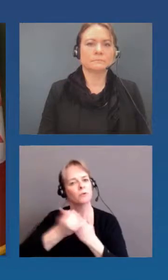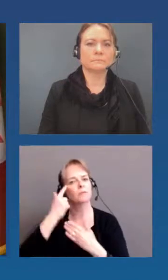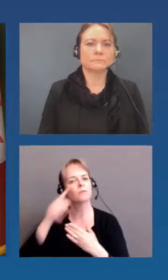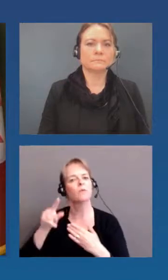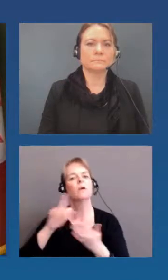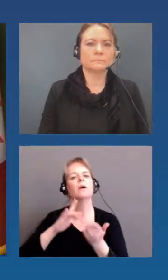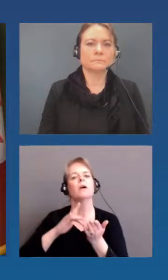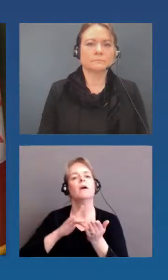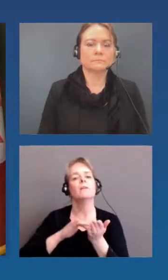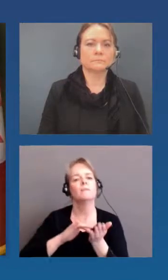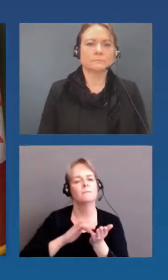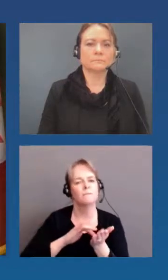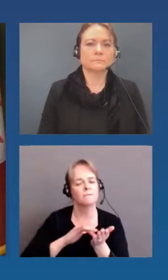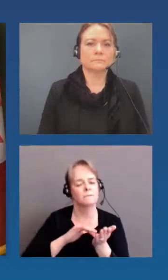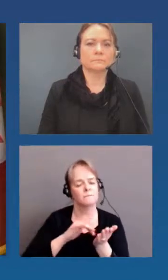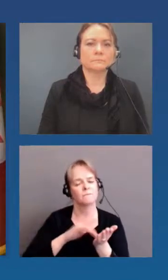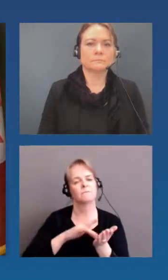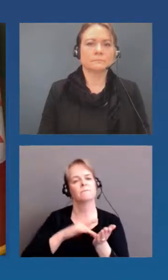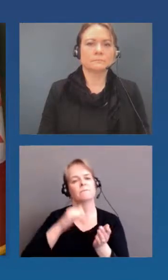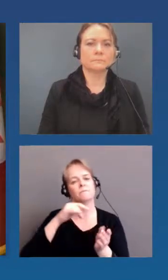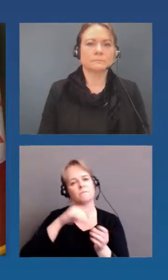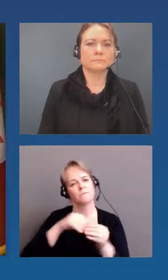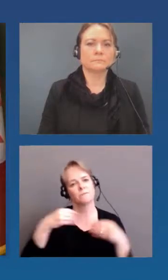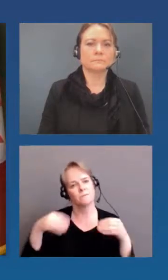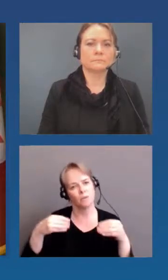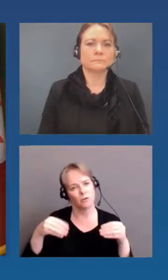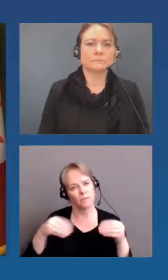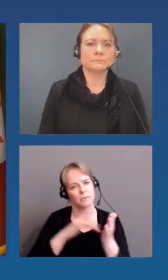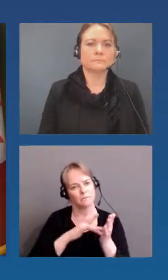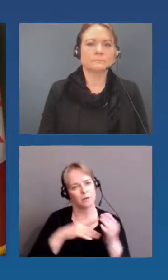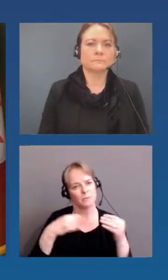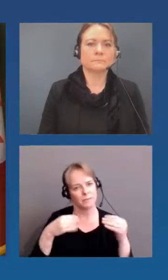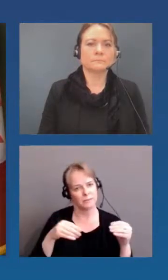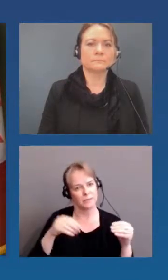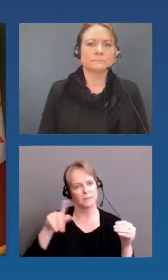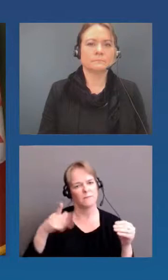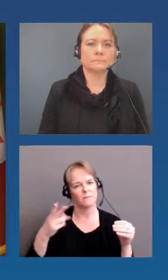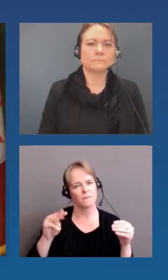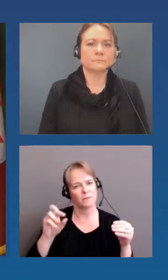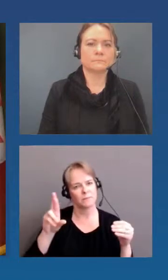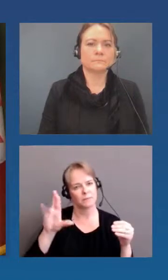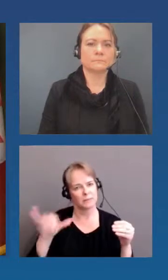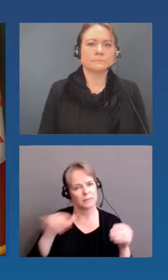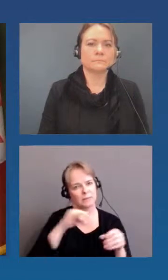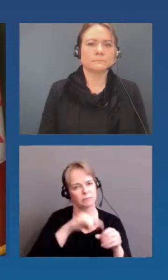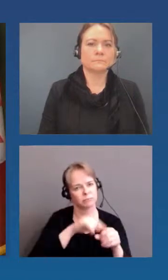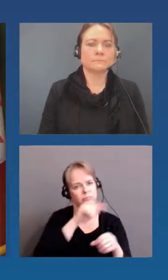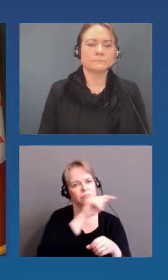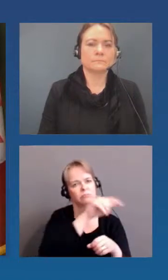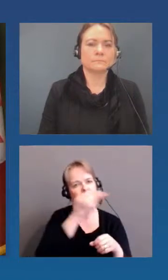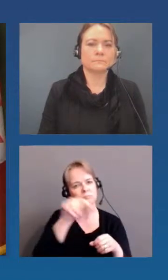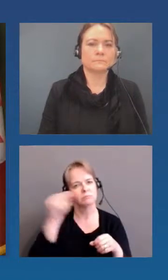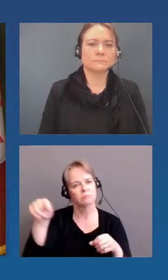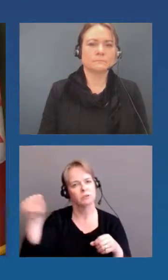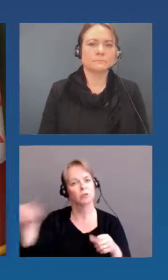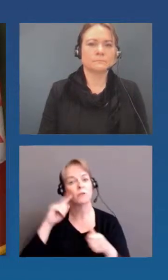4 regions in the province that have been identified and announced by the province. So that first batch that we're receiving is going